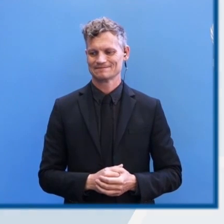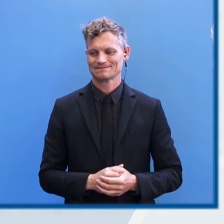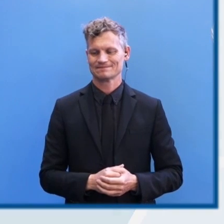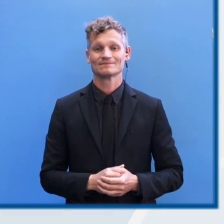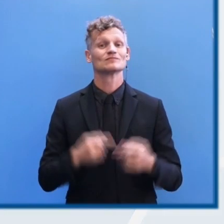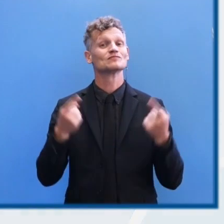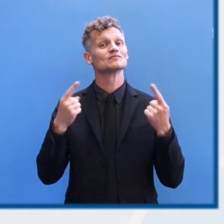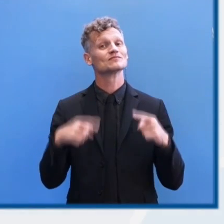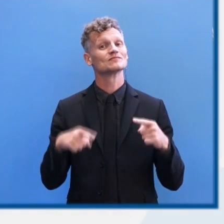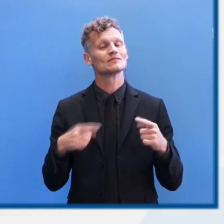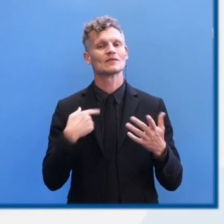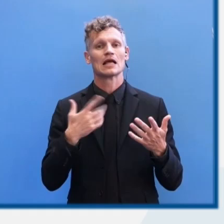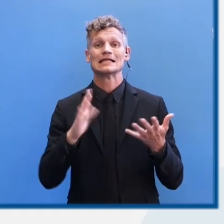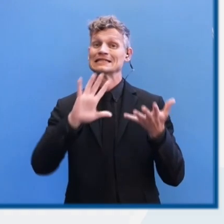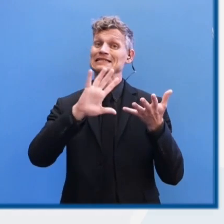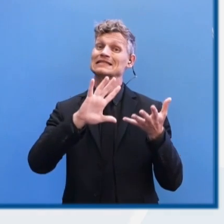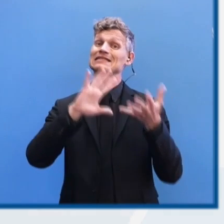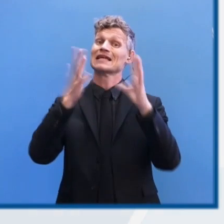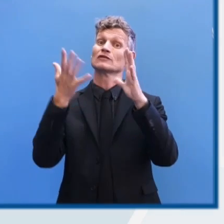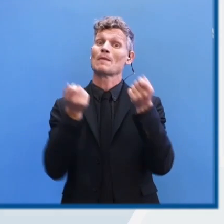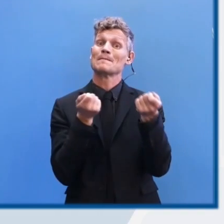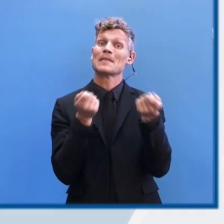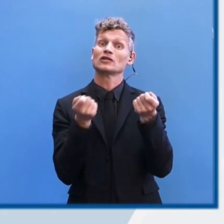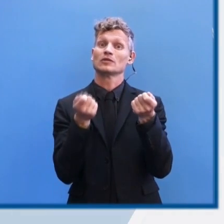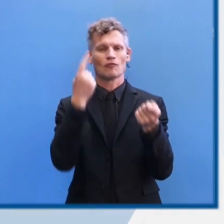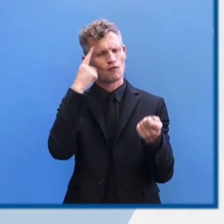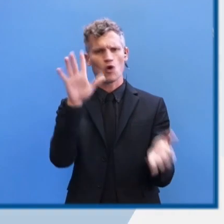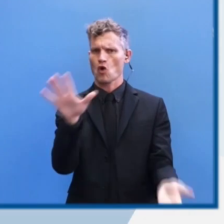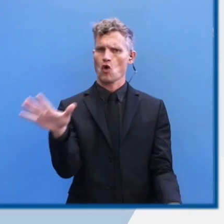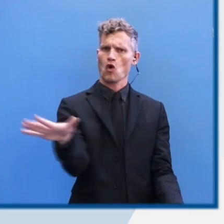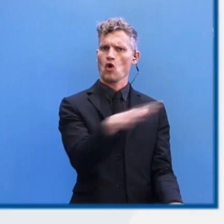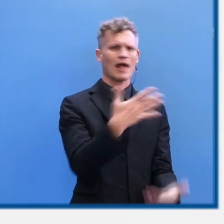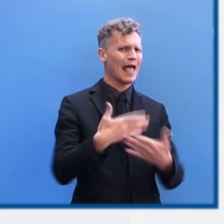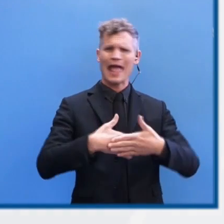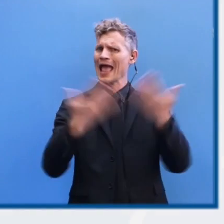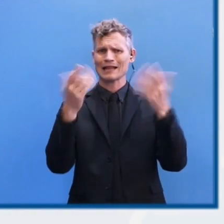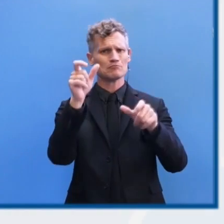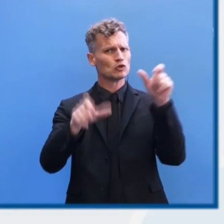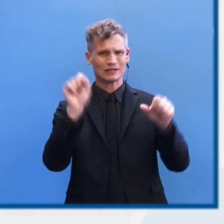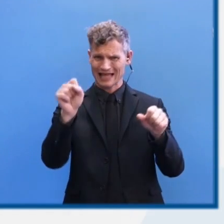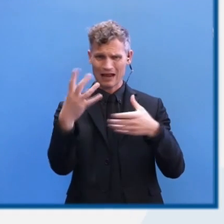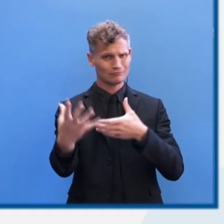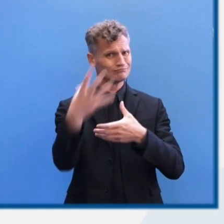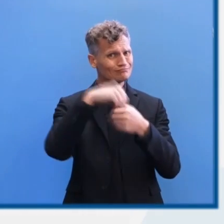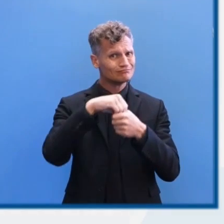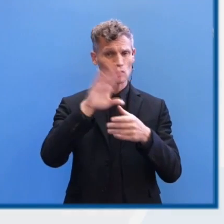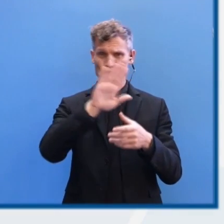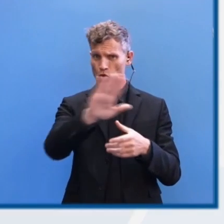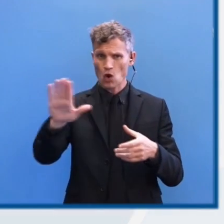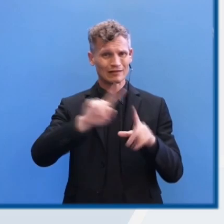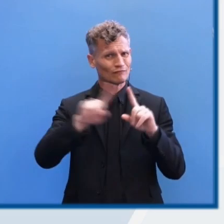Disaster management should be everybody's business. Anyone could contribute to disaster management based on their expertise.